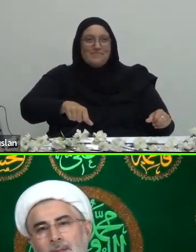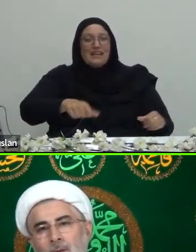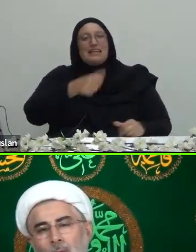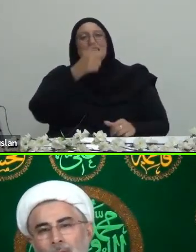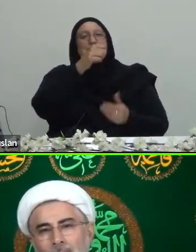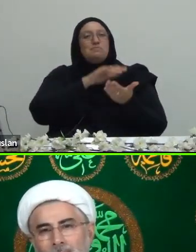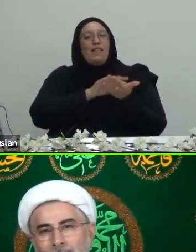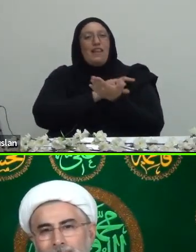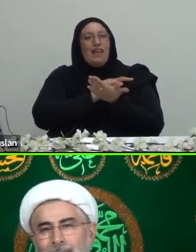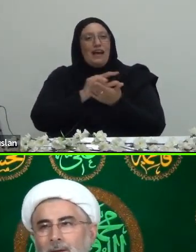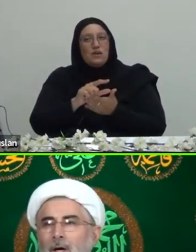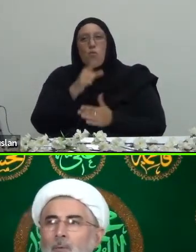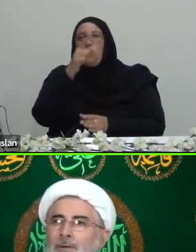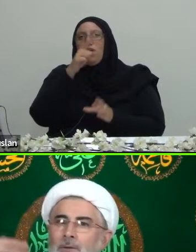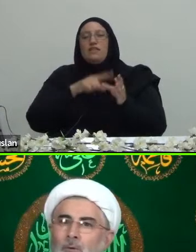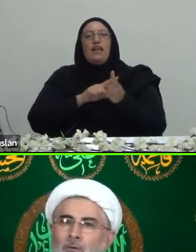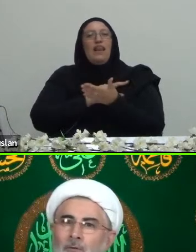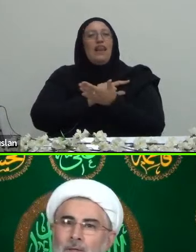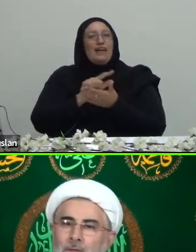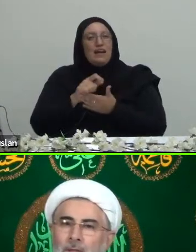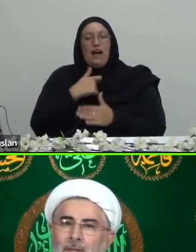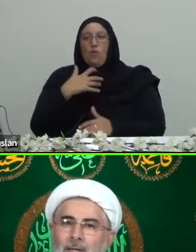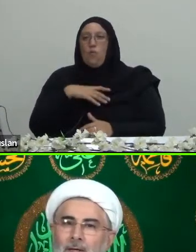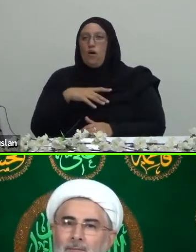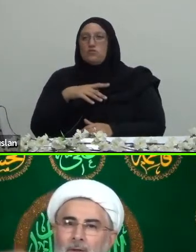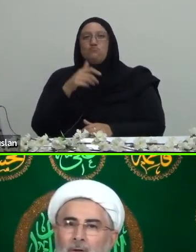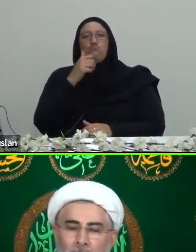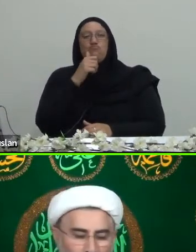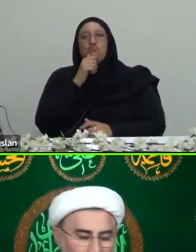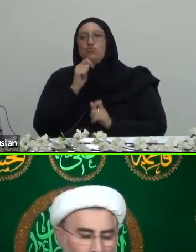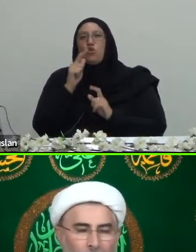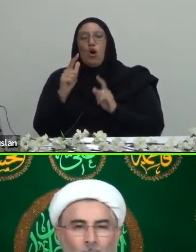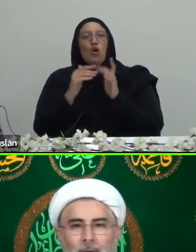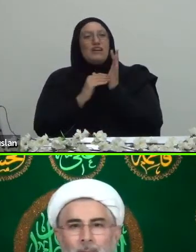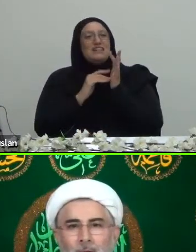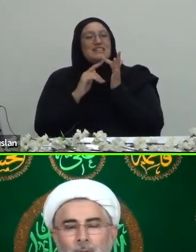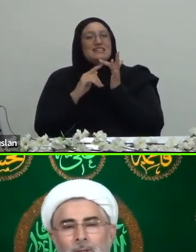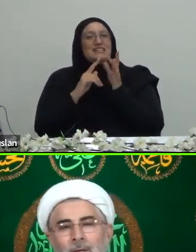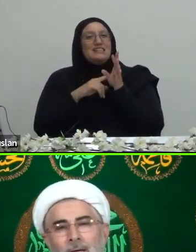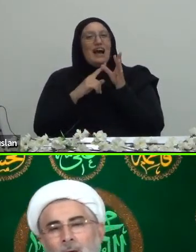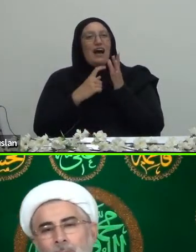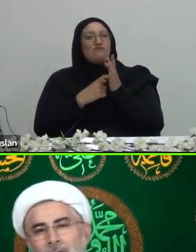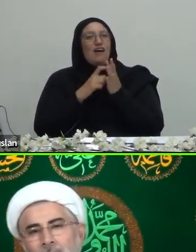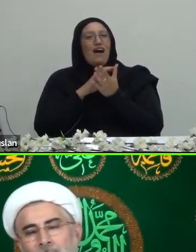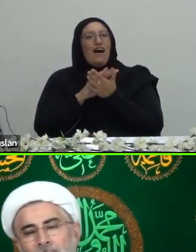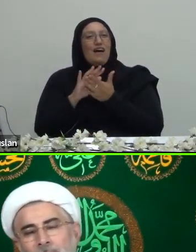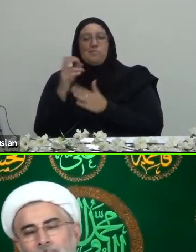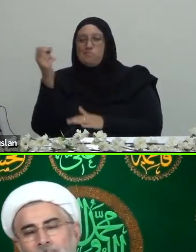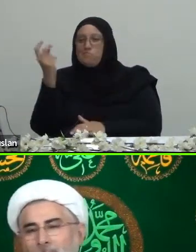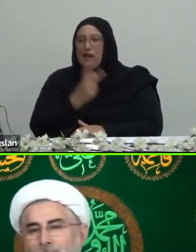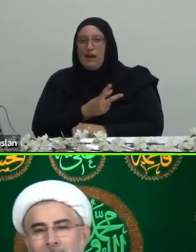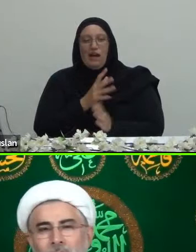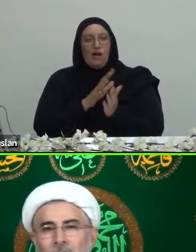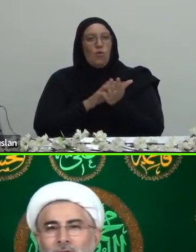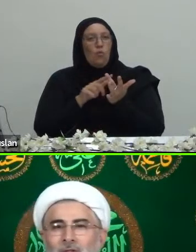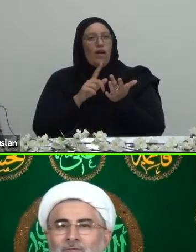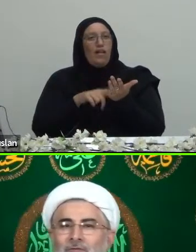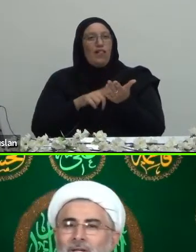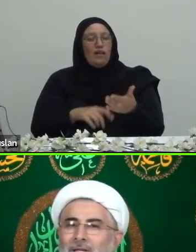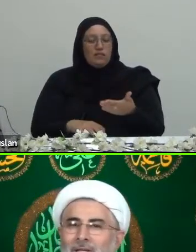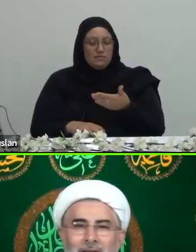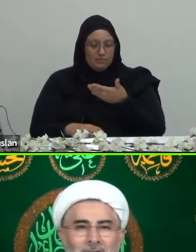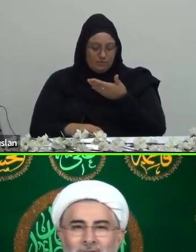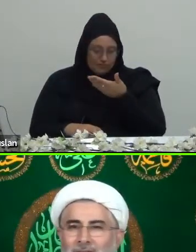month later, 1 year later, I wanted to go for a ziyarah, and after I come back, I open my will. Believe me, brother Muhammad, such